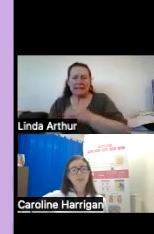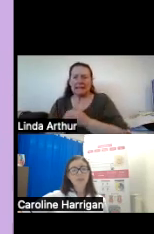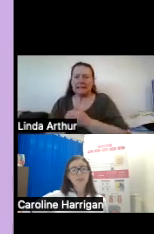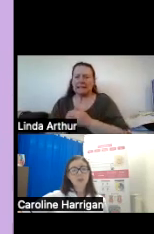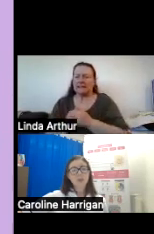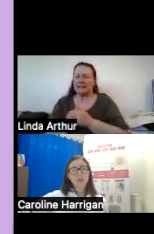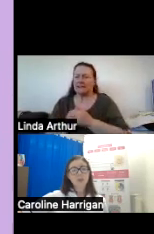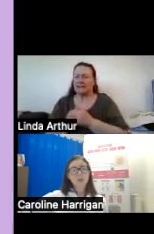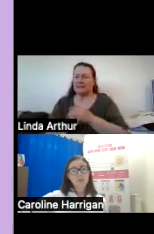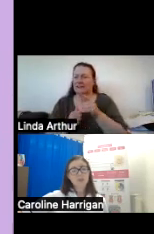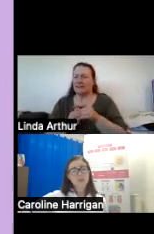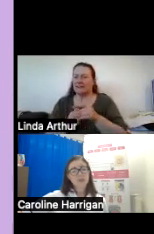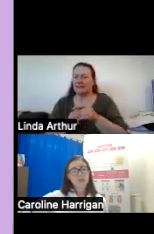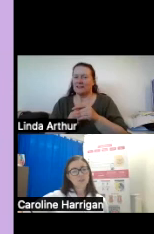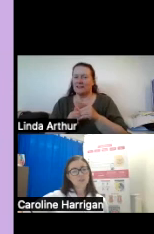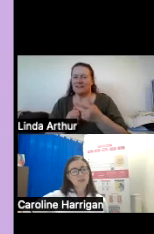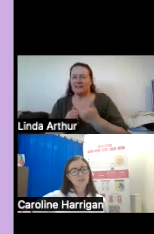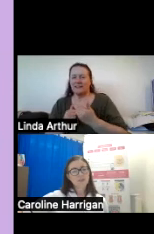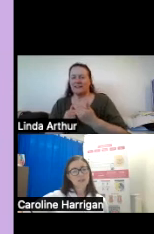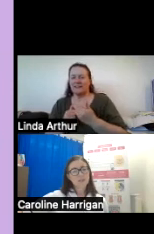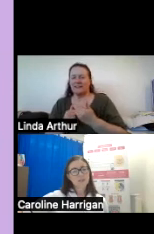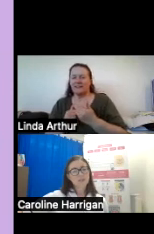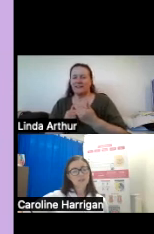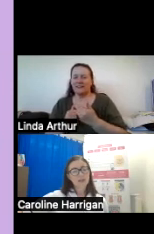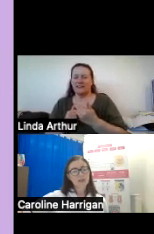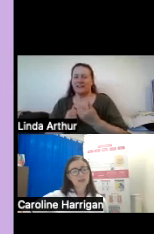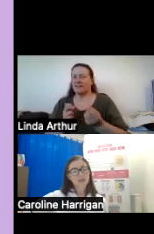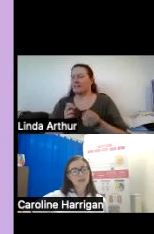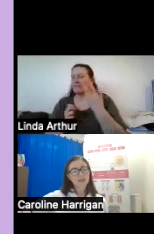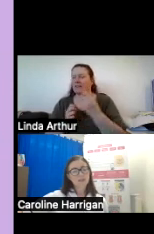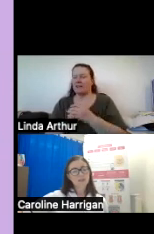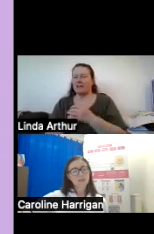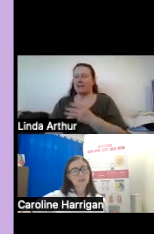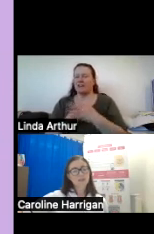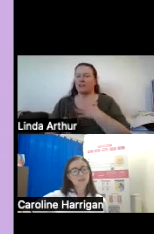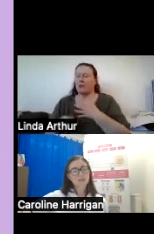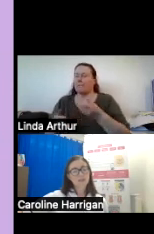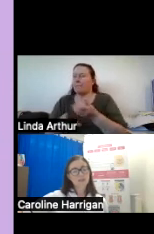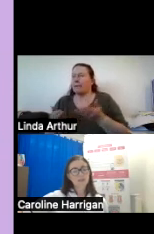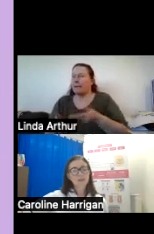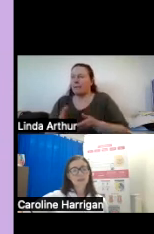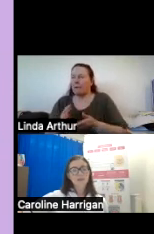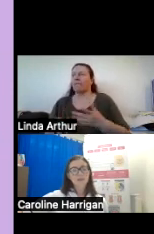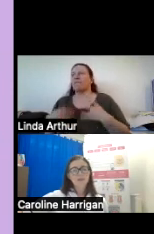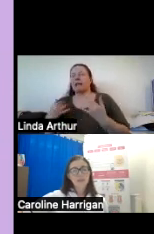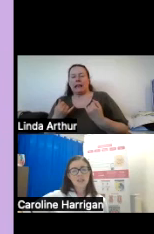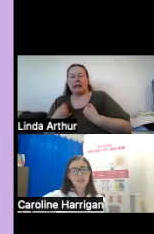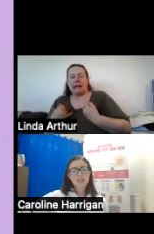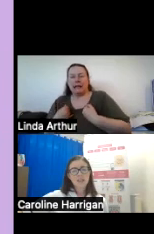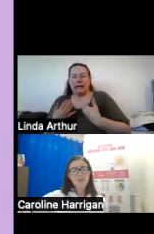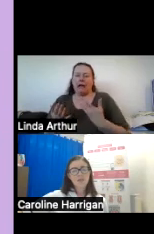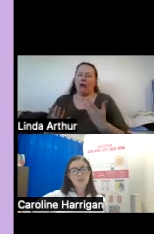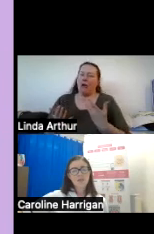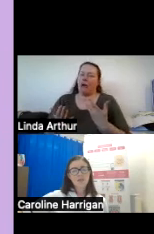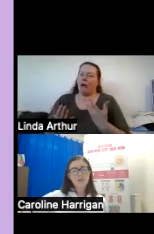These are more of my early postnatal ones, like so getting flashbacks from a traumatic delivery of your baby and feeling guilty, or feeling like,